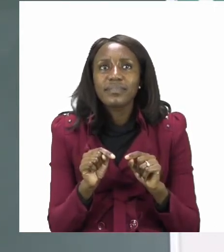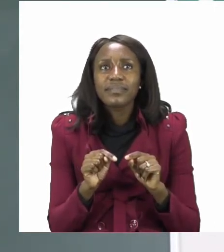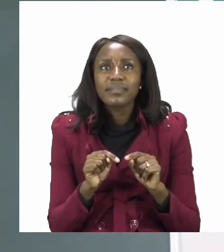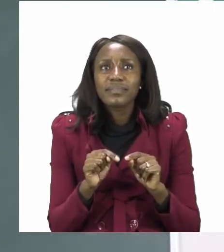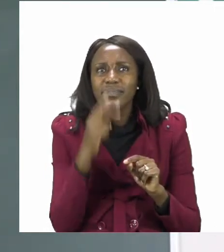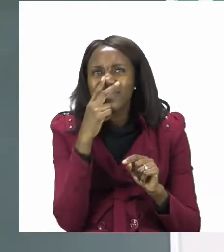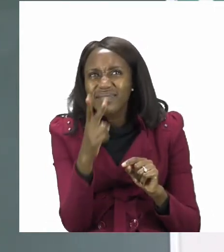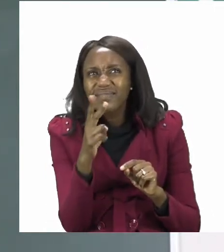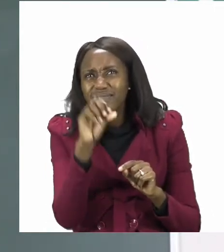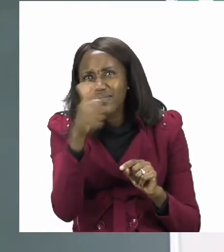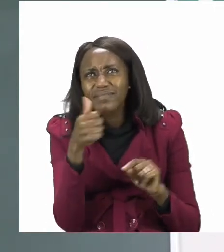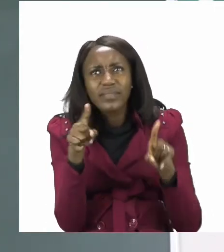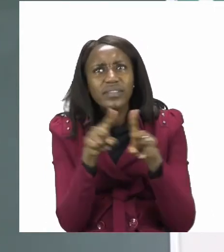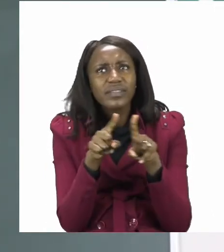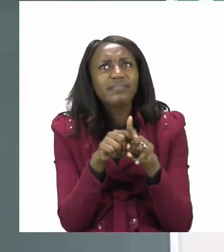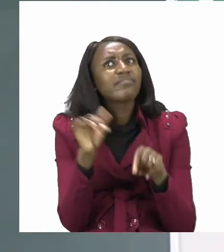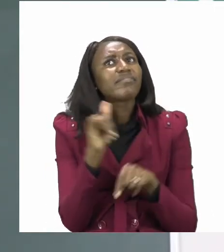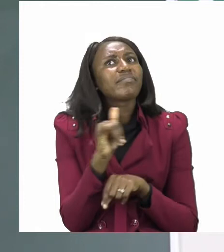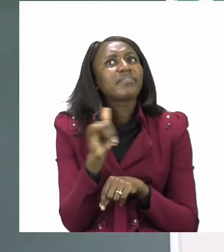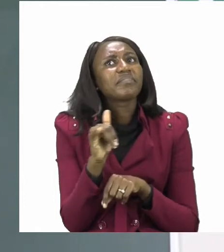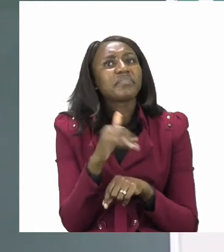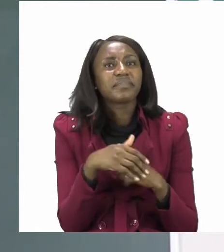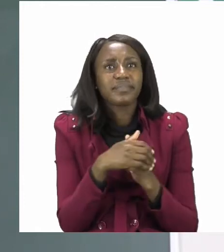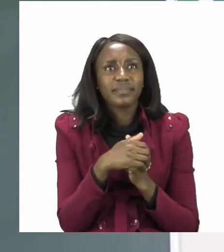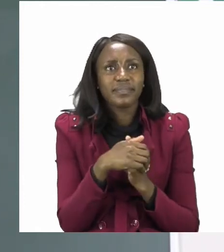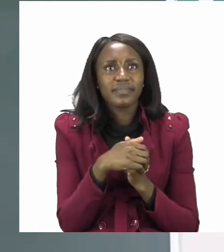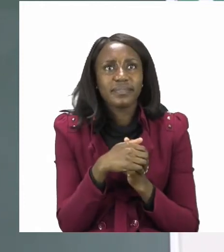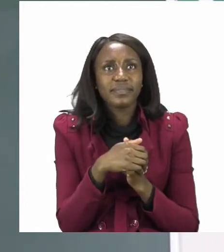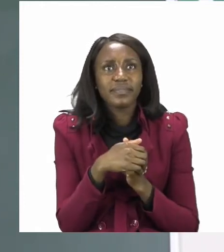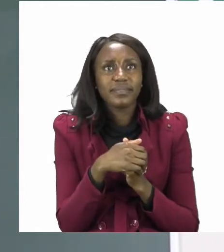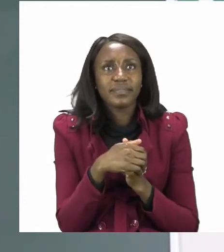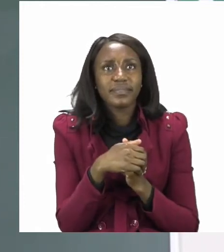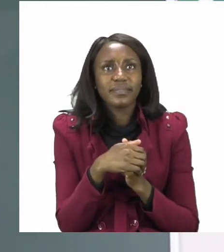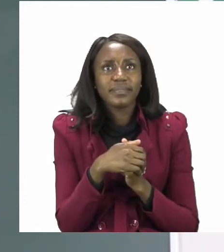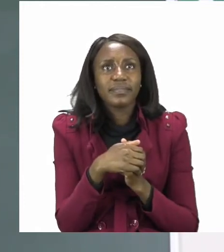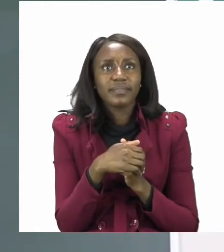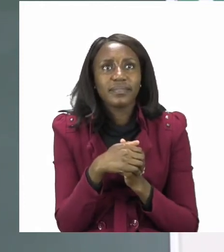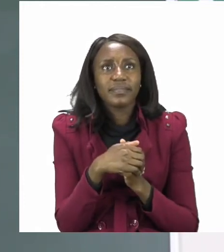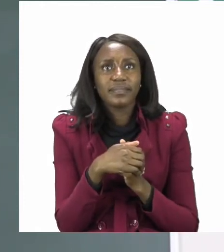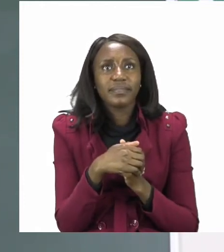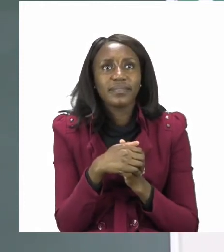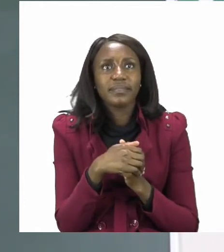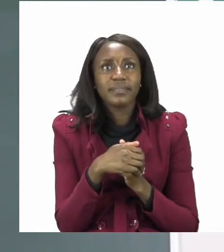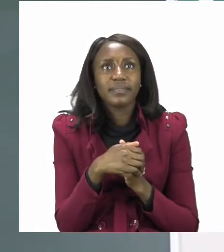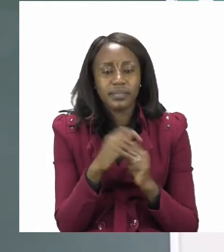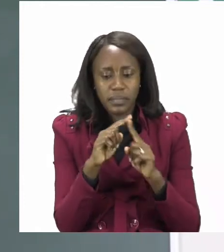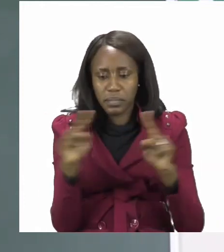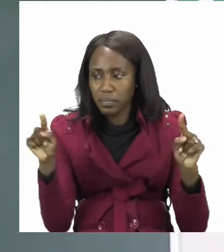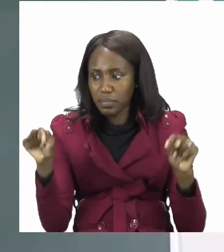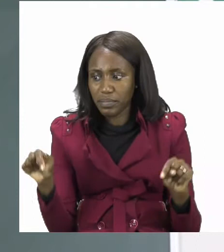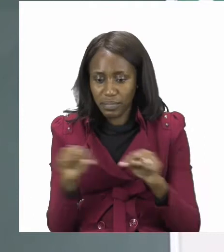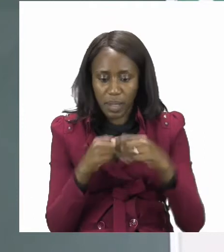to find the other ones that can be paired together. The next one that we have on the 3D shapes